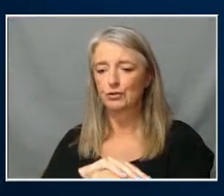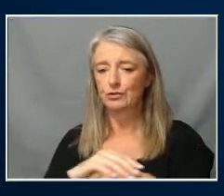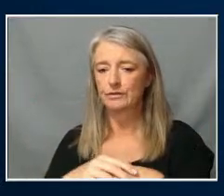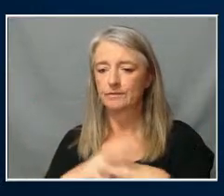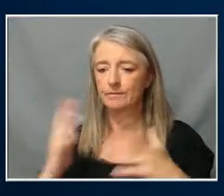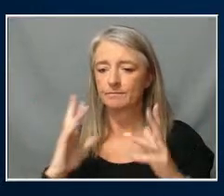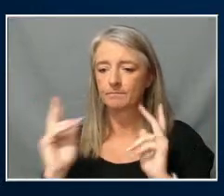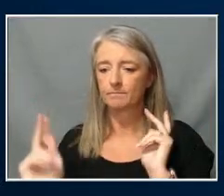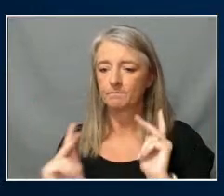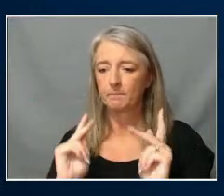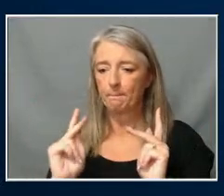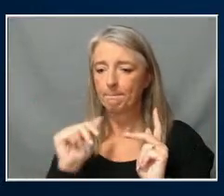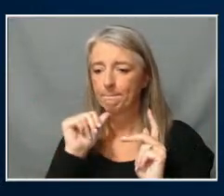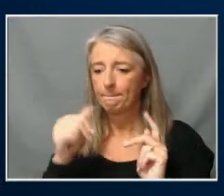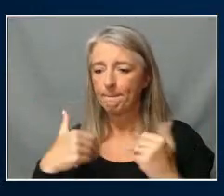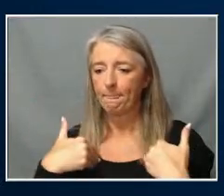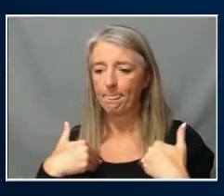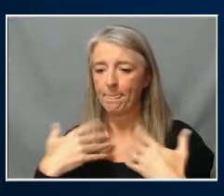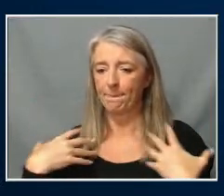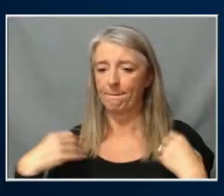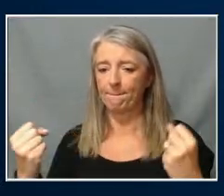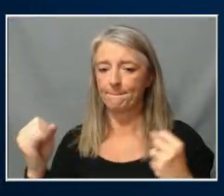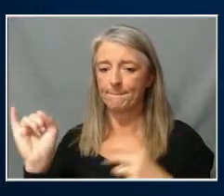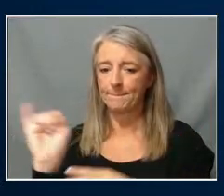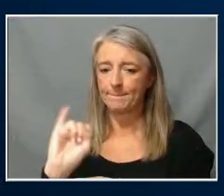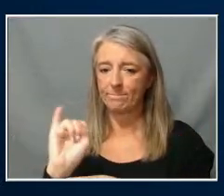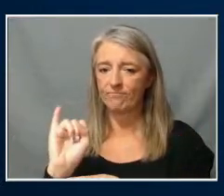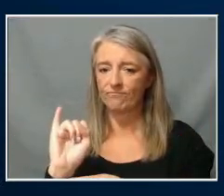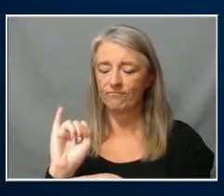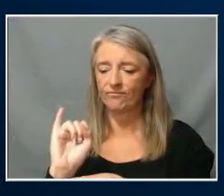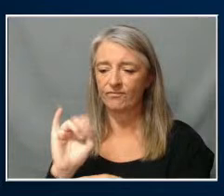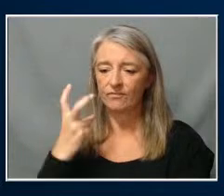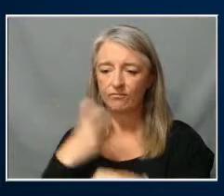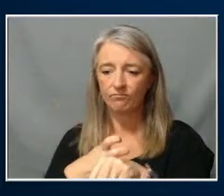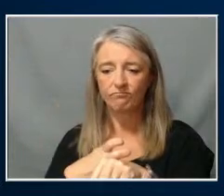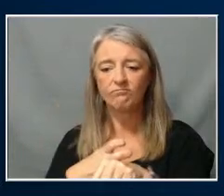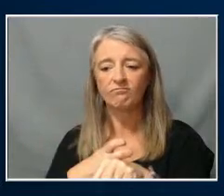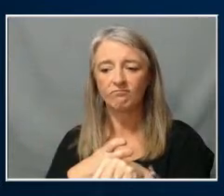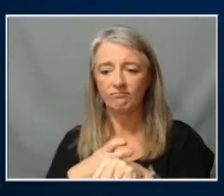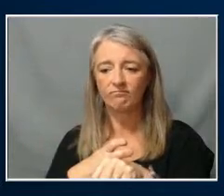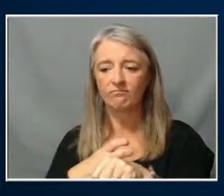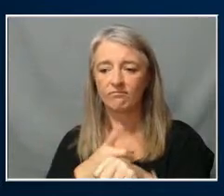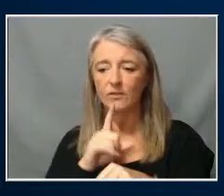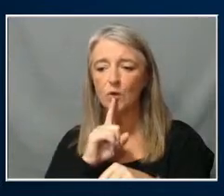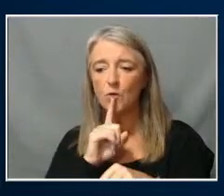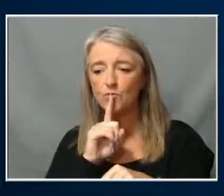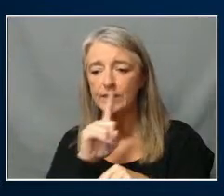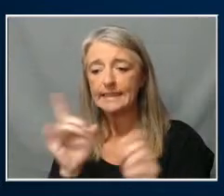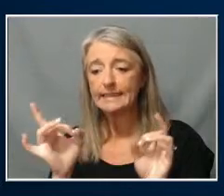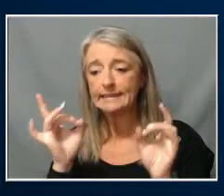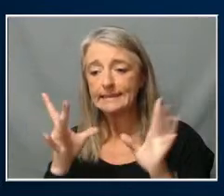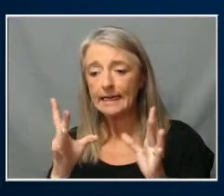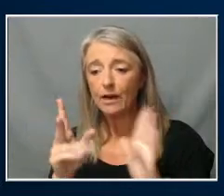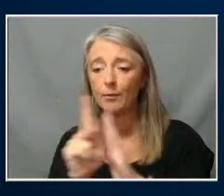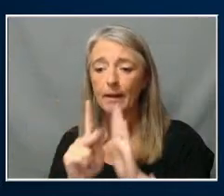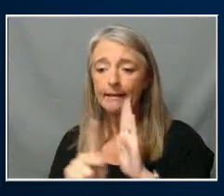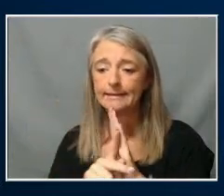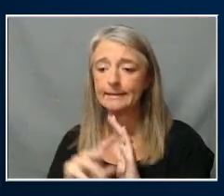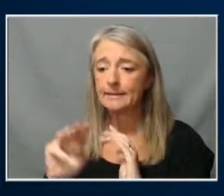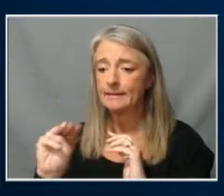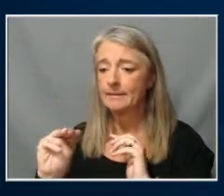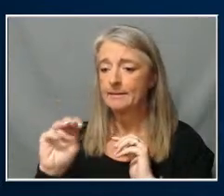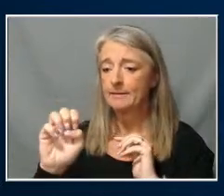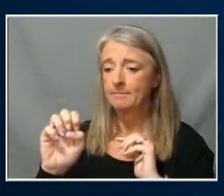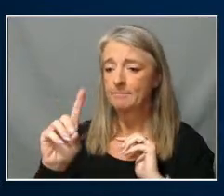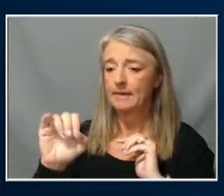people don't have health insurance. It's a rocky road, and then a lot of people have really terrible policies. Medicaid in